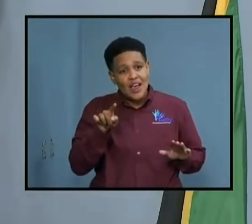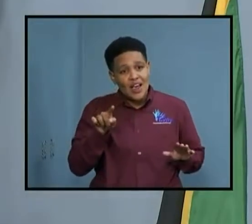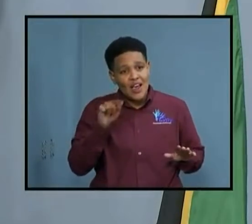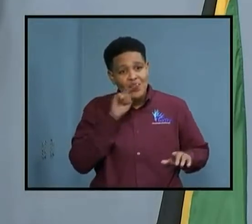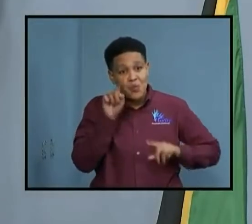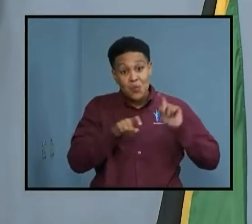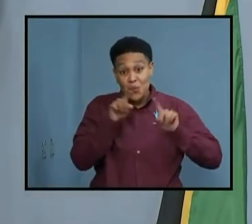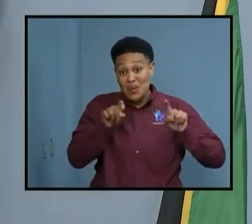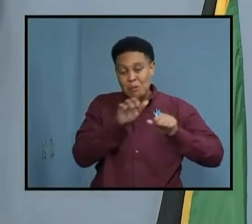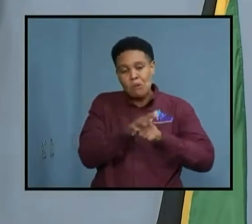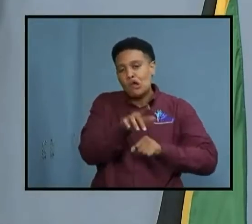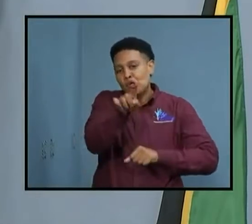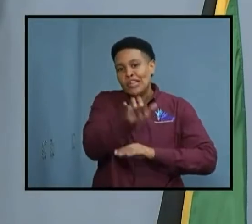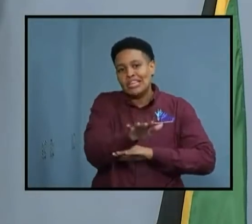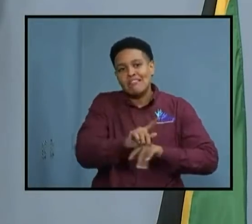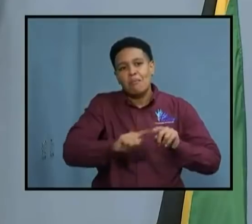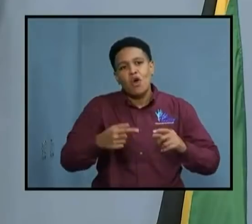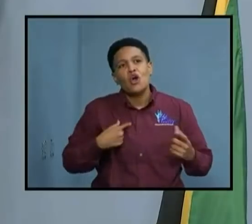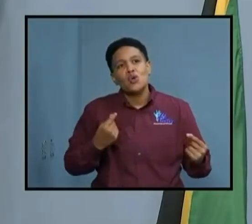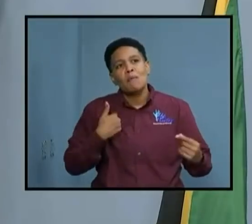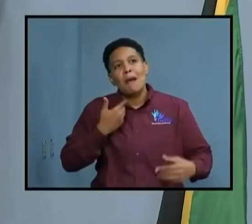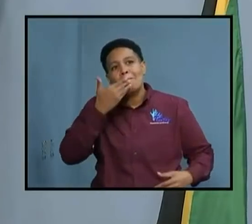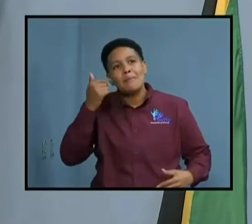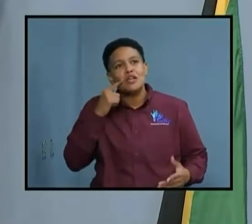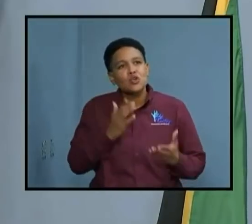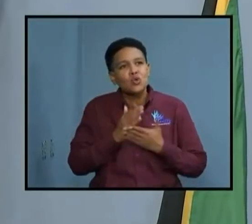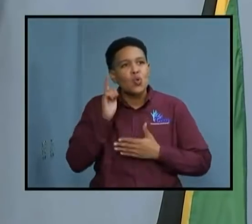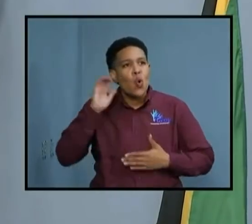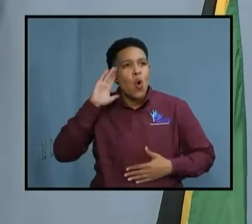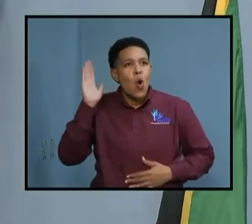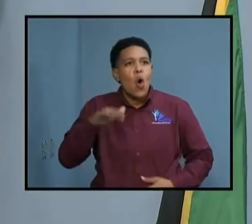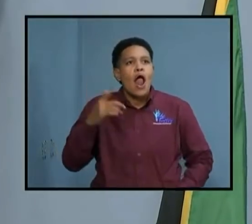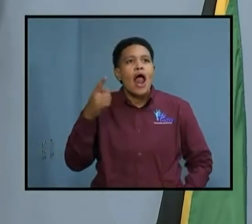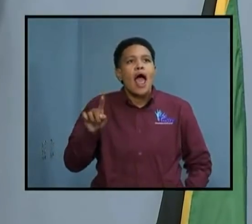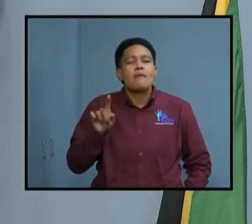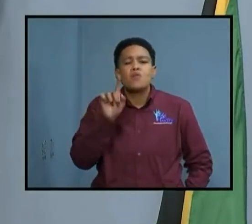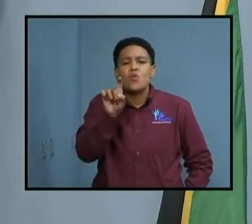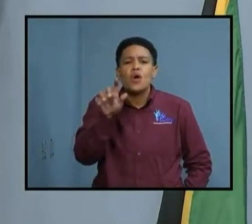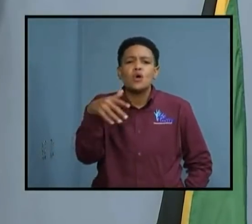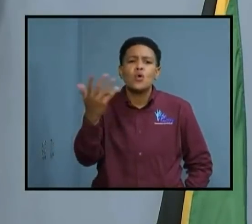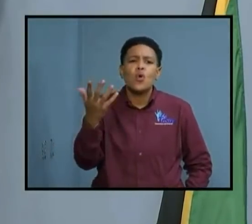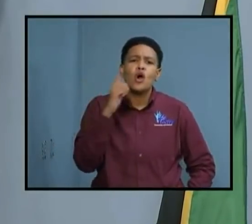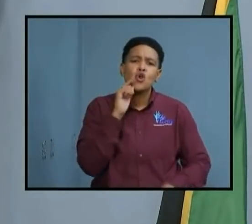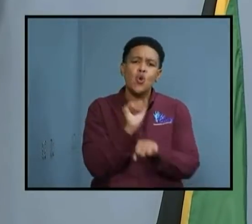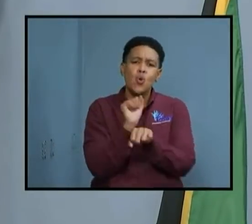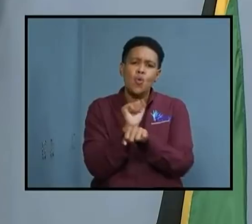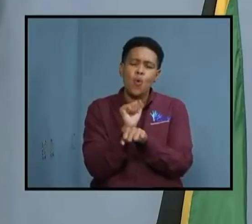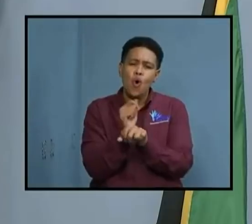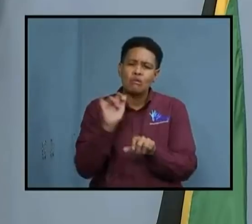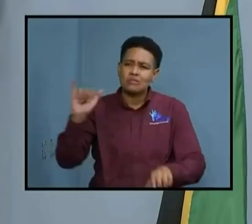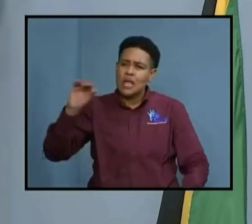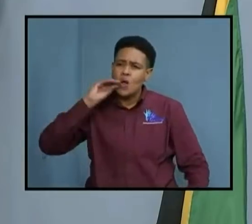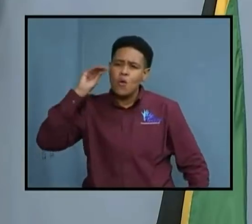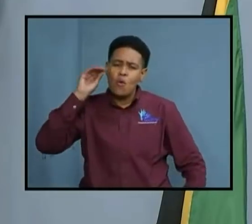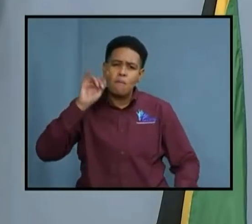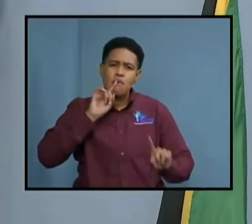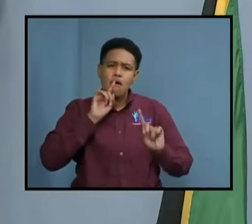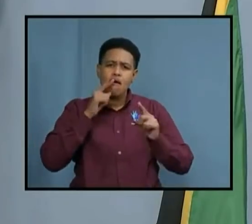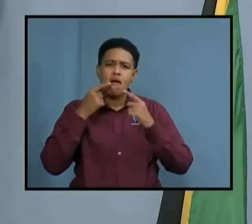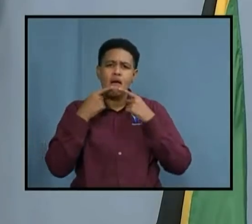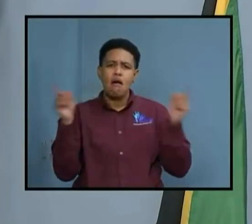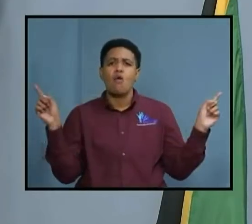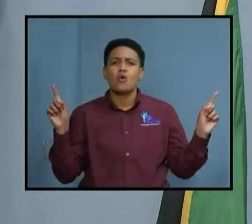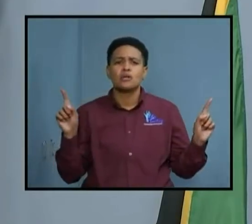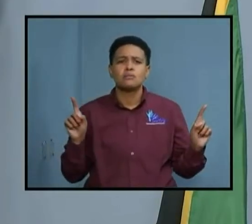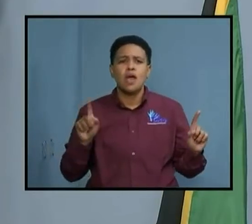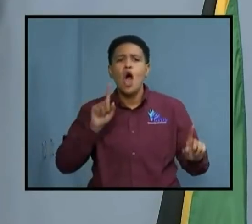these questions, but I will do my best to go through all of them. The question is, the work from home announcement, is it an